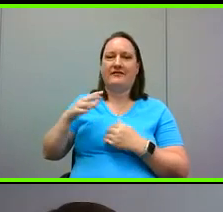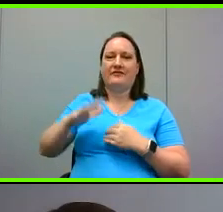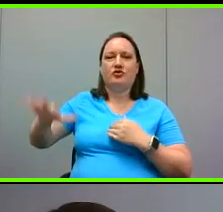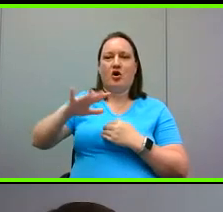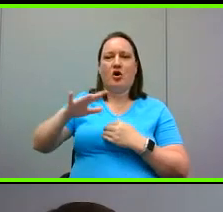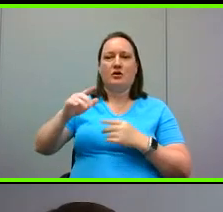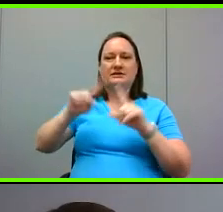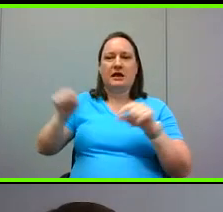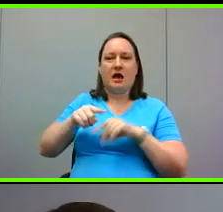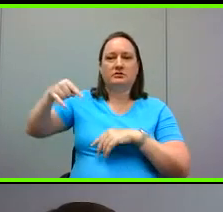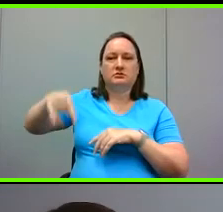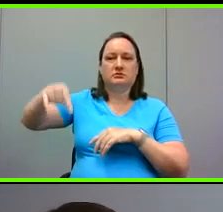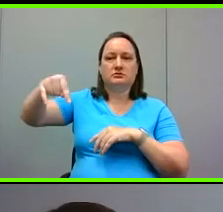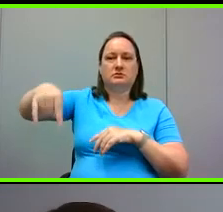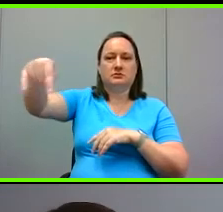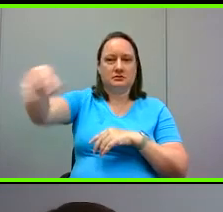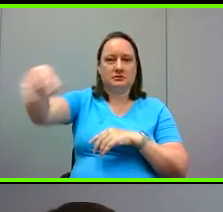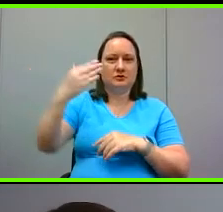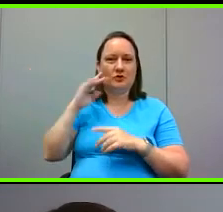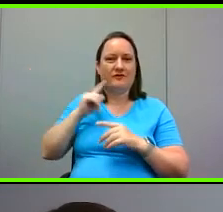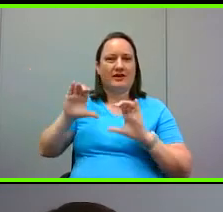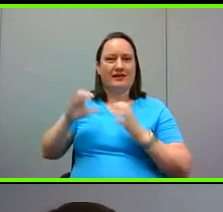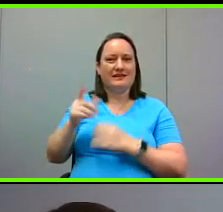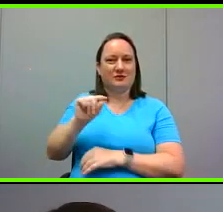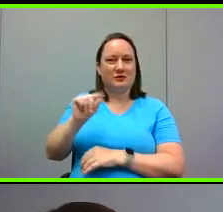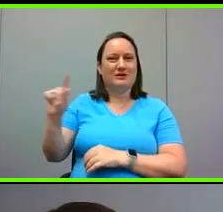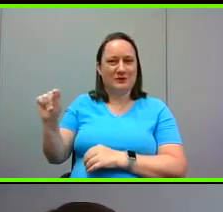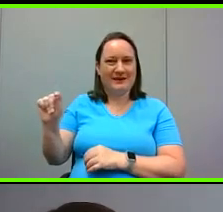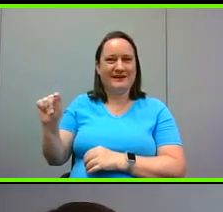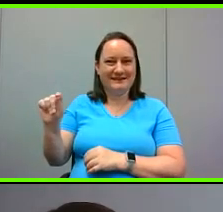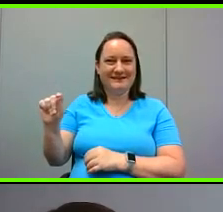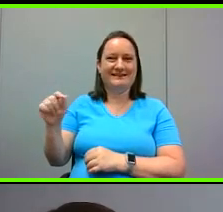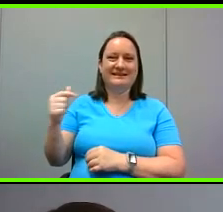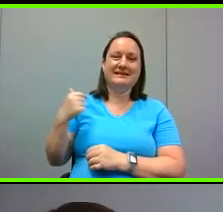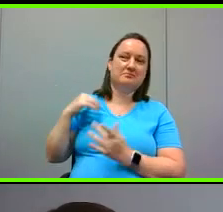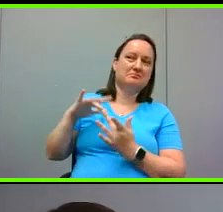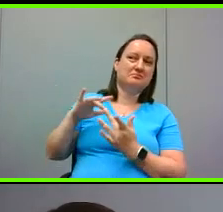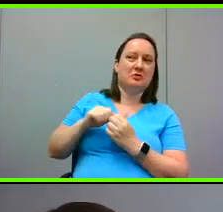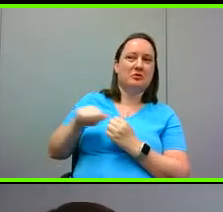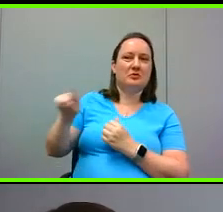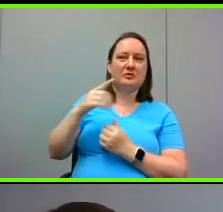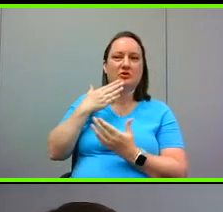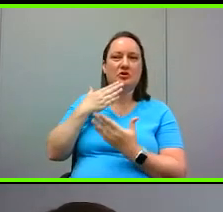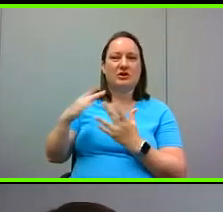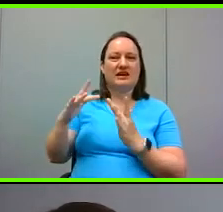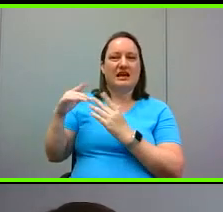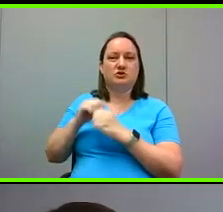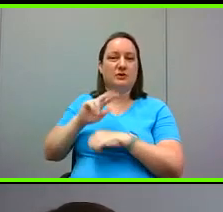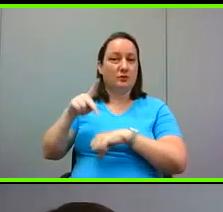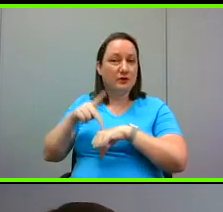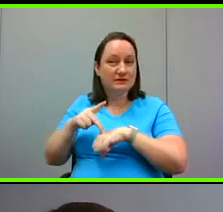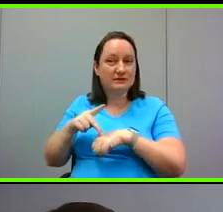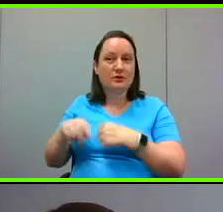2020. I was lucky enough to get in good connections with the principal, the school board, and the